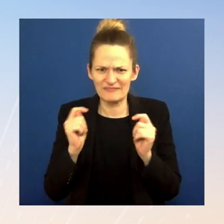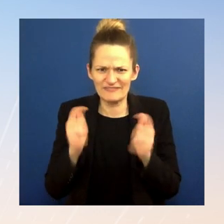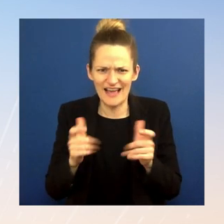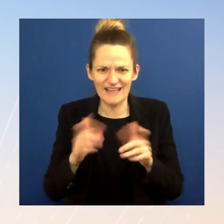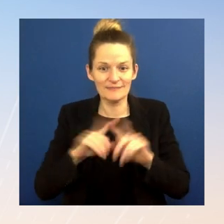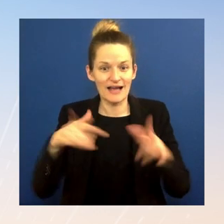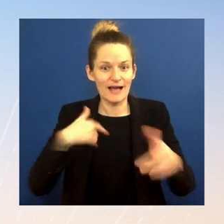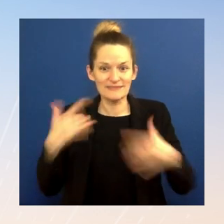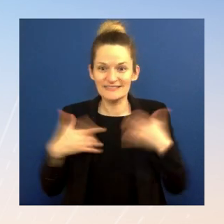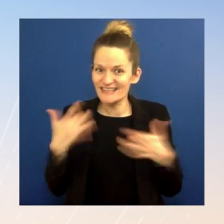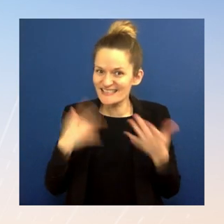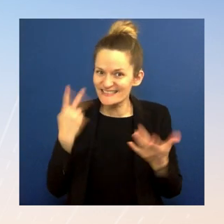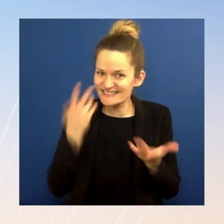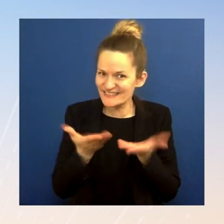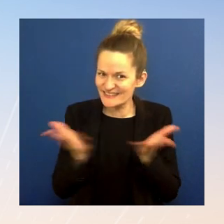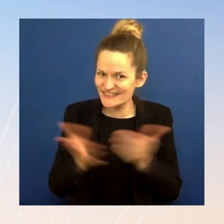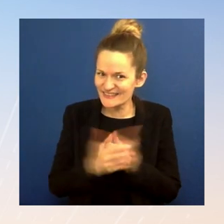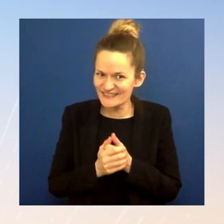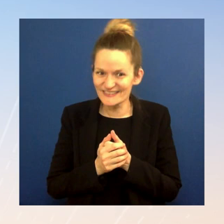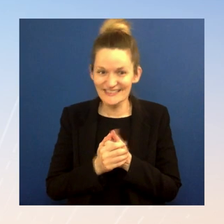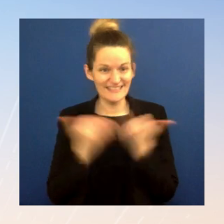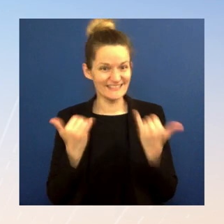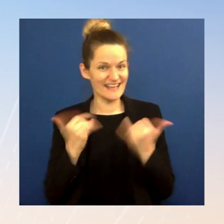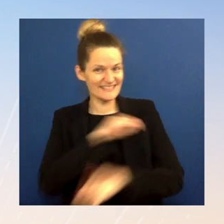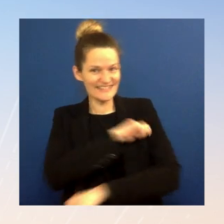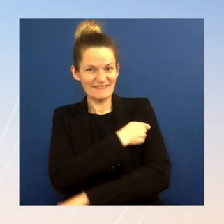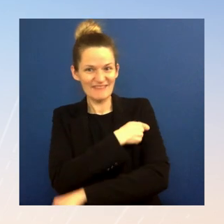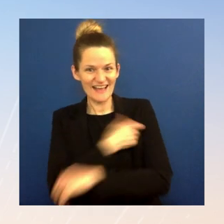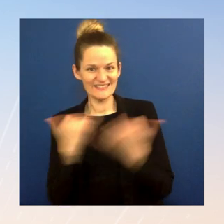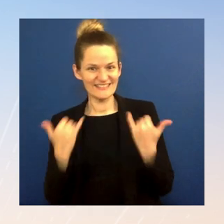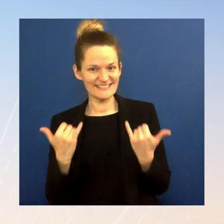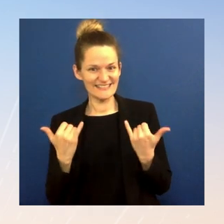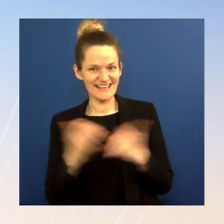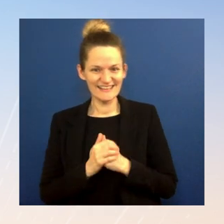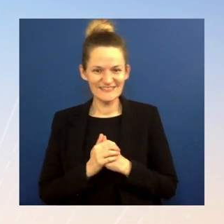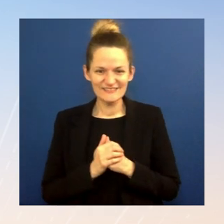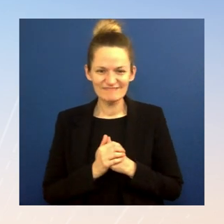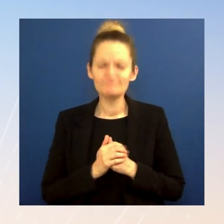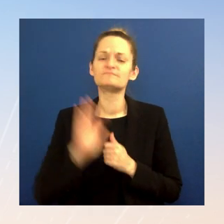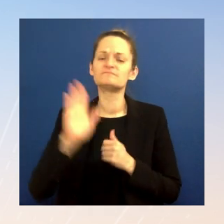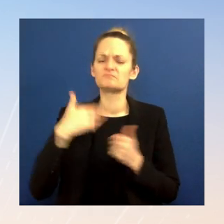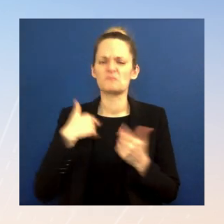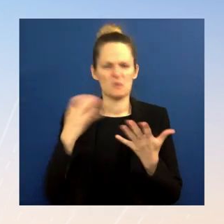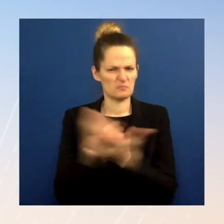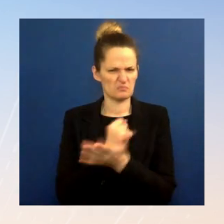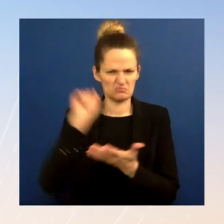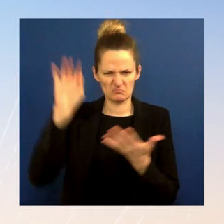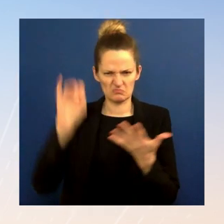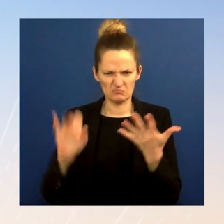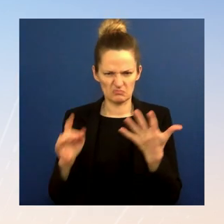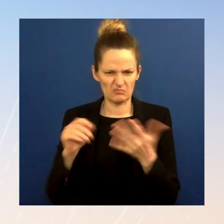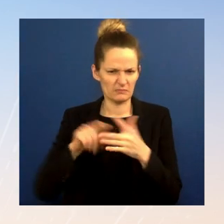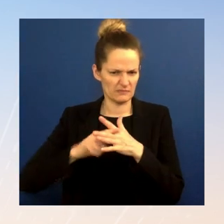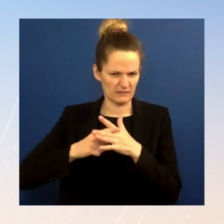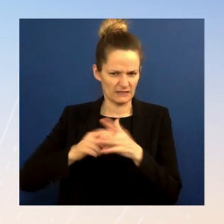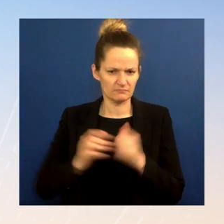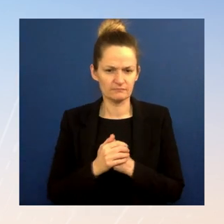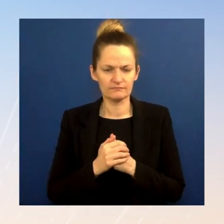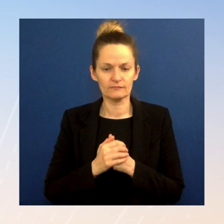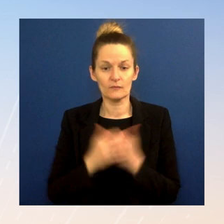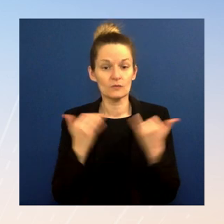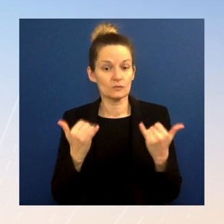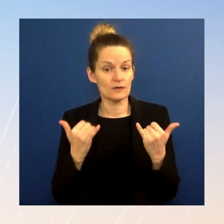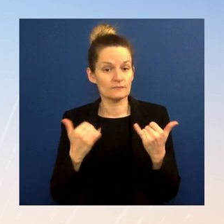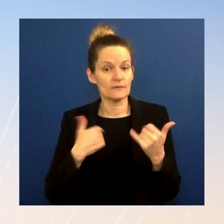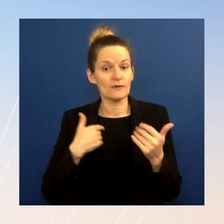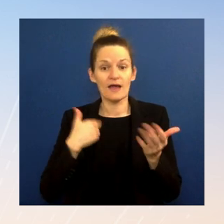A couple of items for all of you at the top. Today we wanted to highlight the strong unemployment claim data out this morning. In a little over a year,